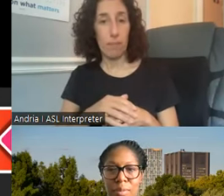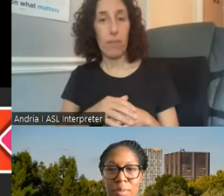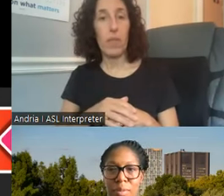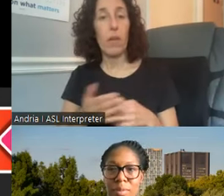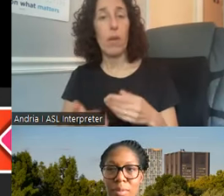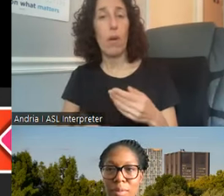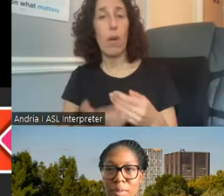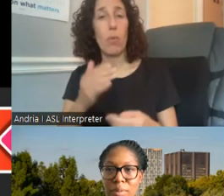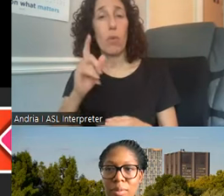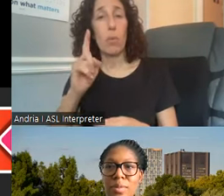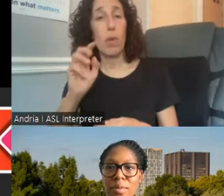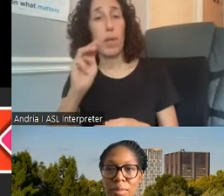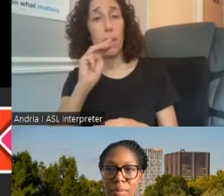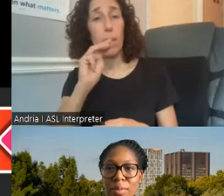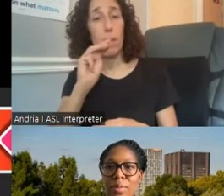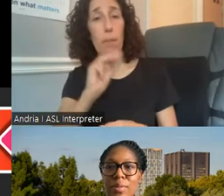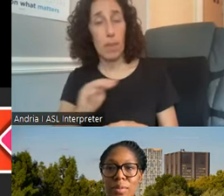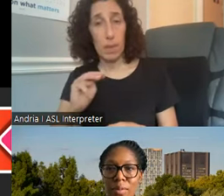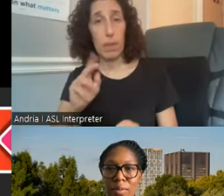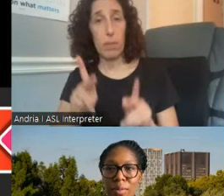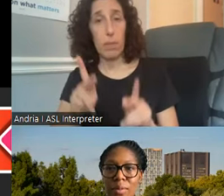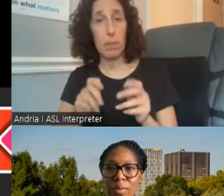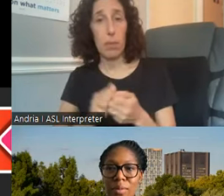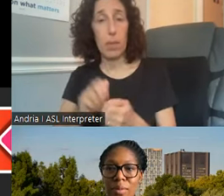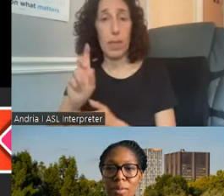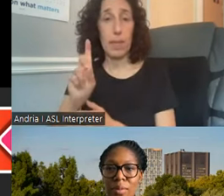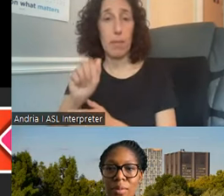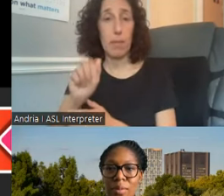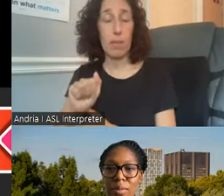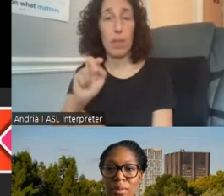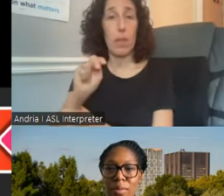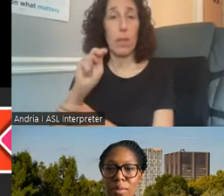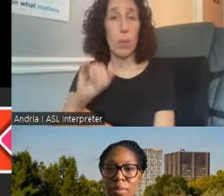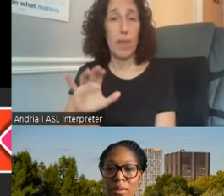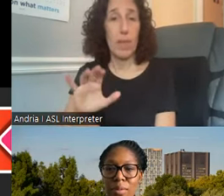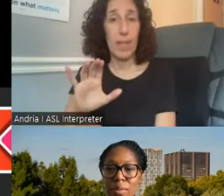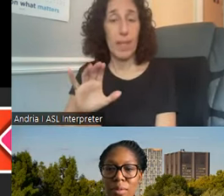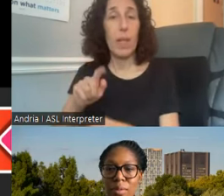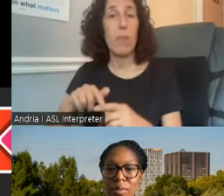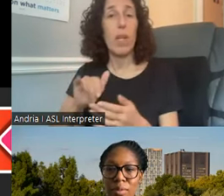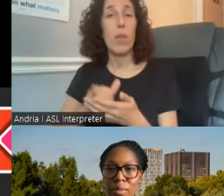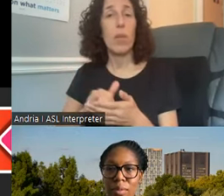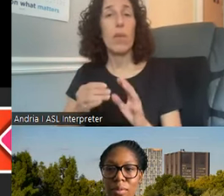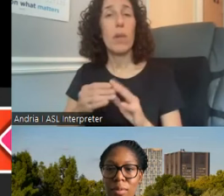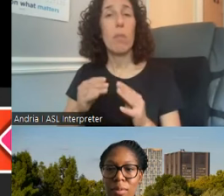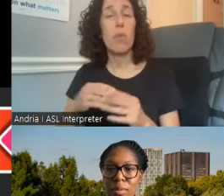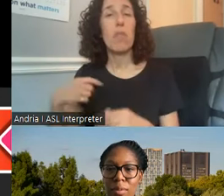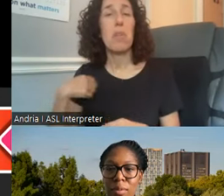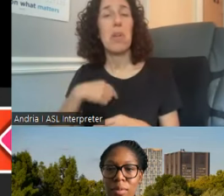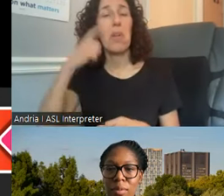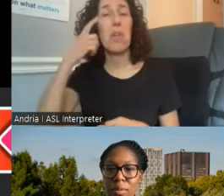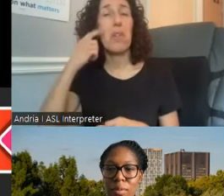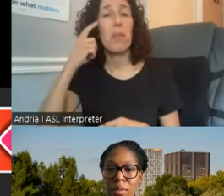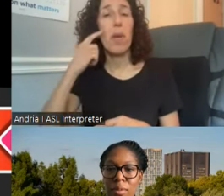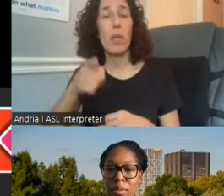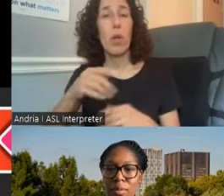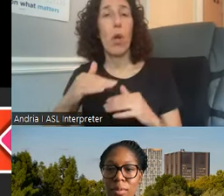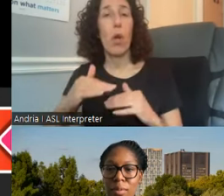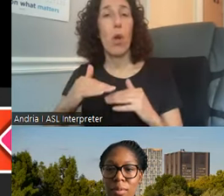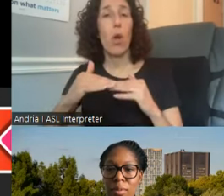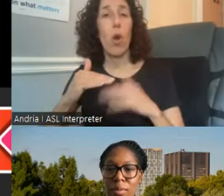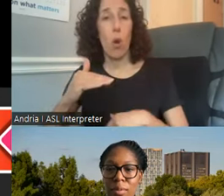These are based on self-reported numbers from the Census Bureau. And so we think it's probably more like 15